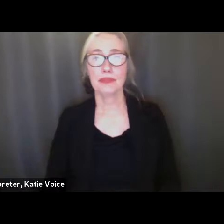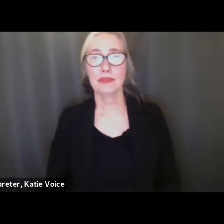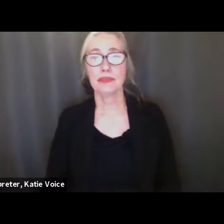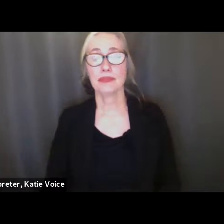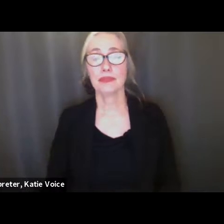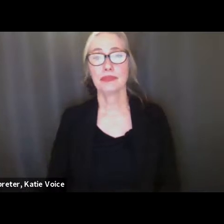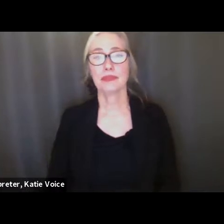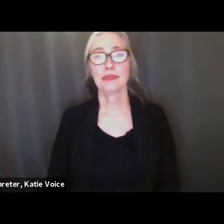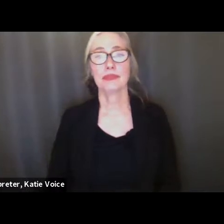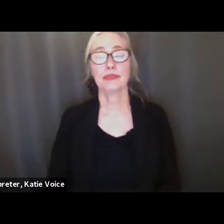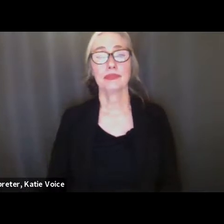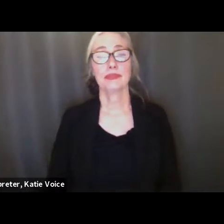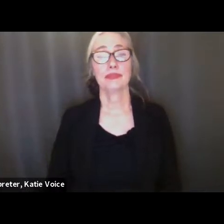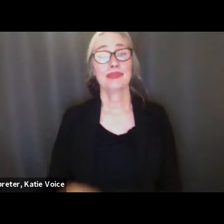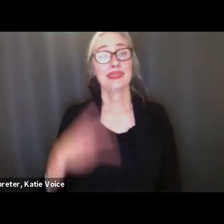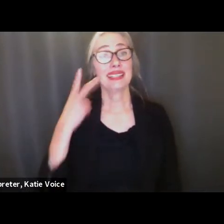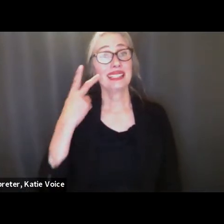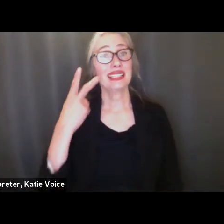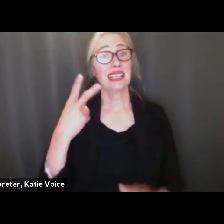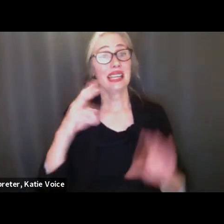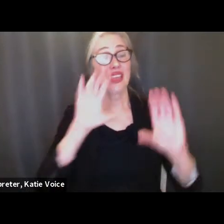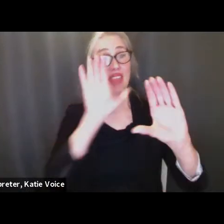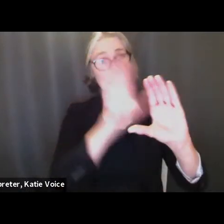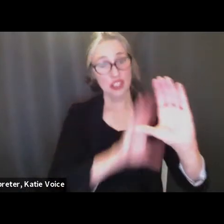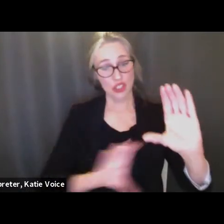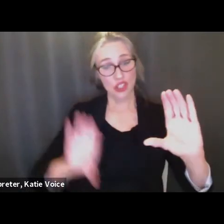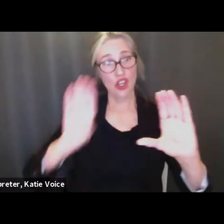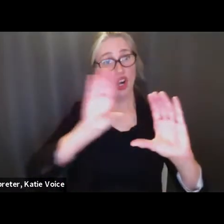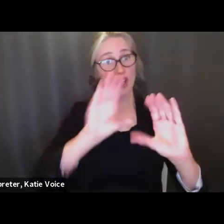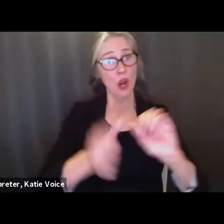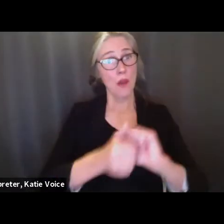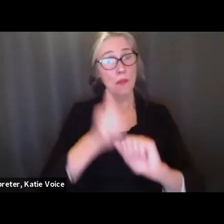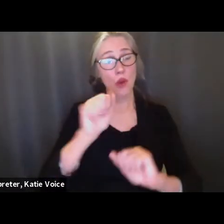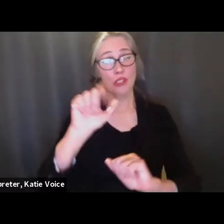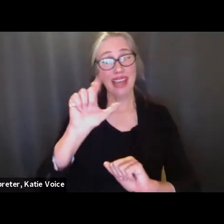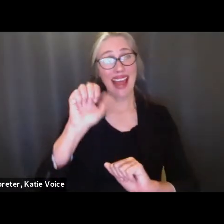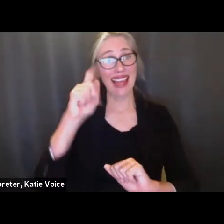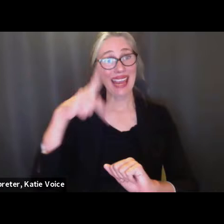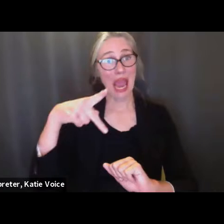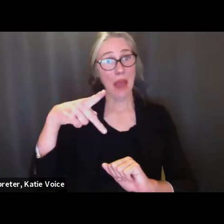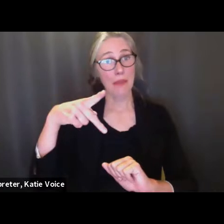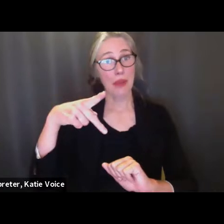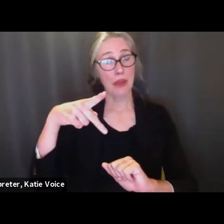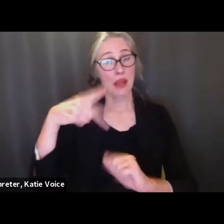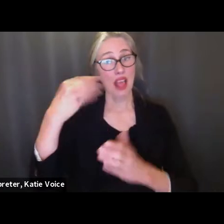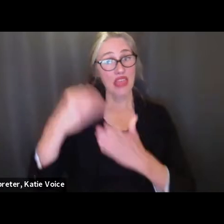As you can see by the chart, the majority of our LCAP funding is going towards goal 1